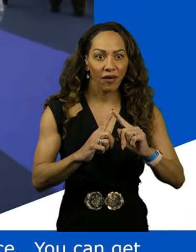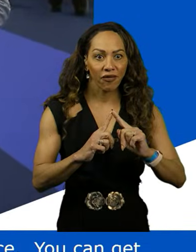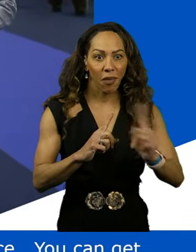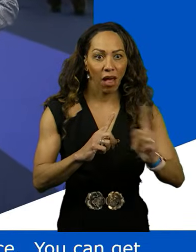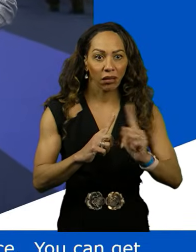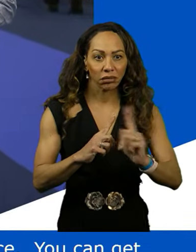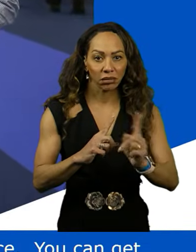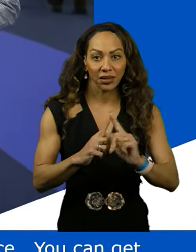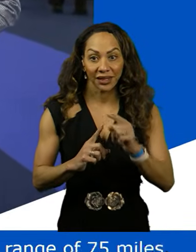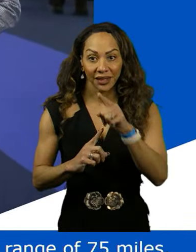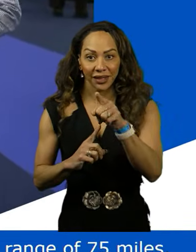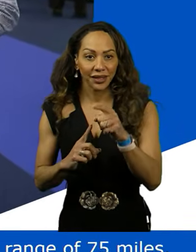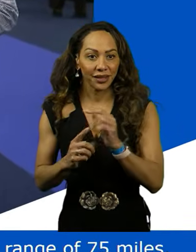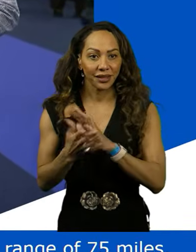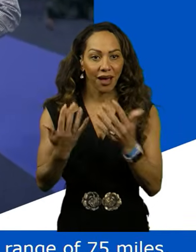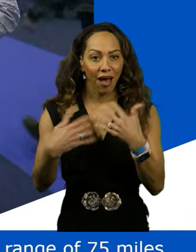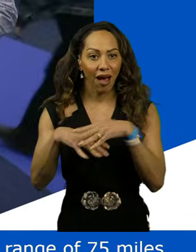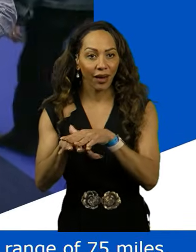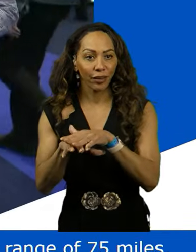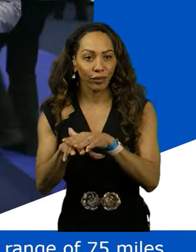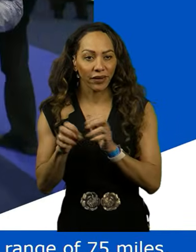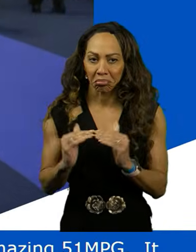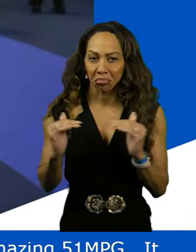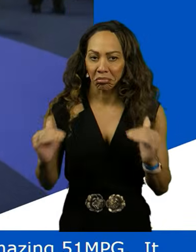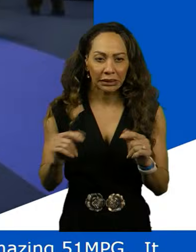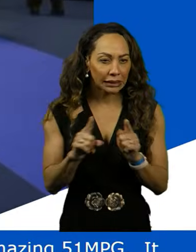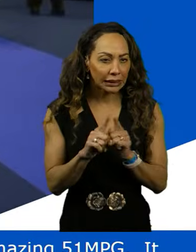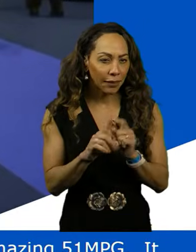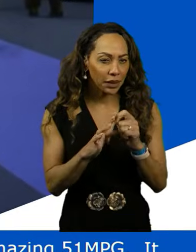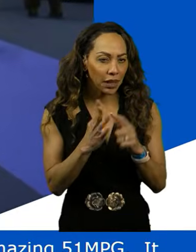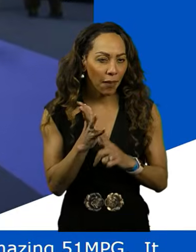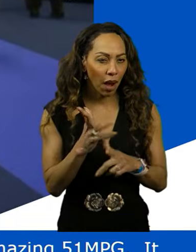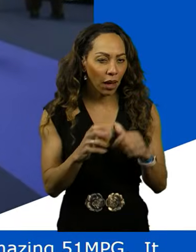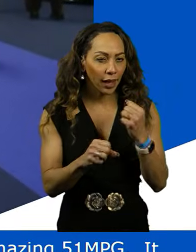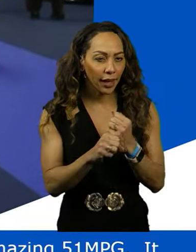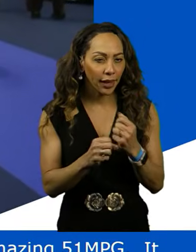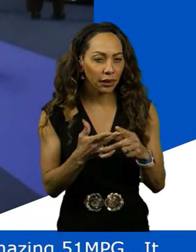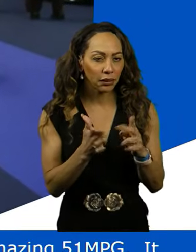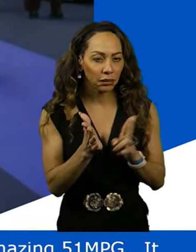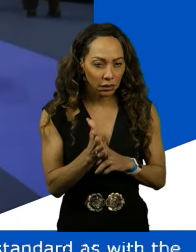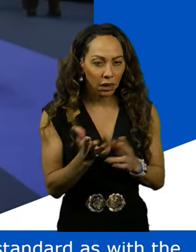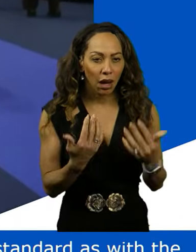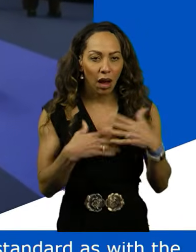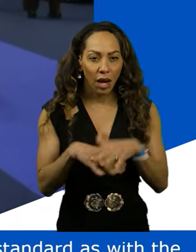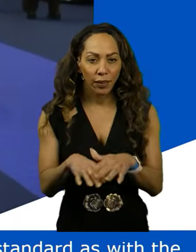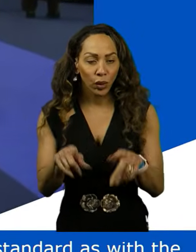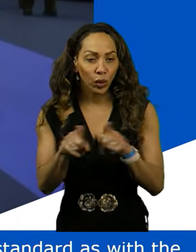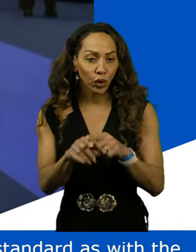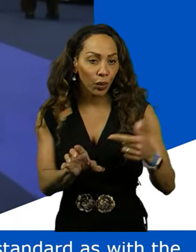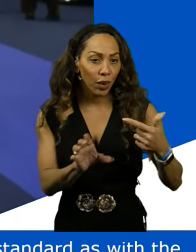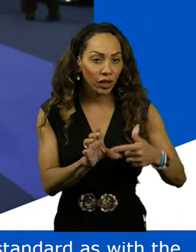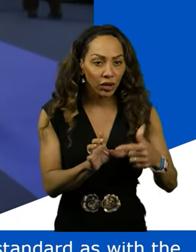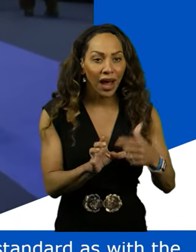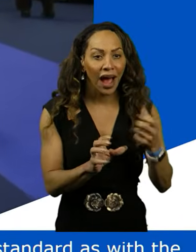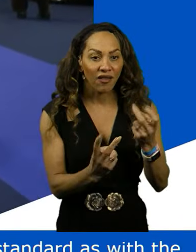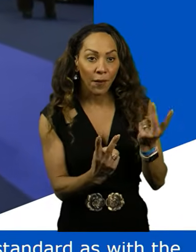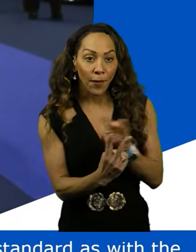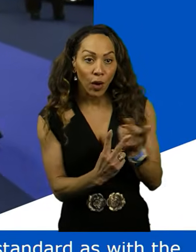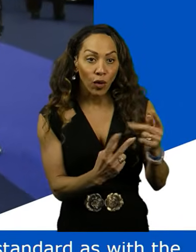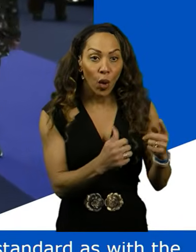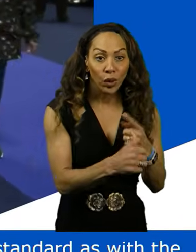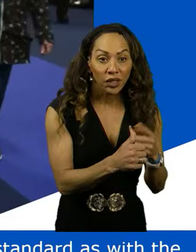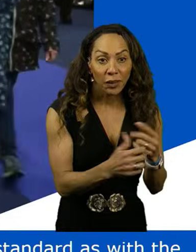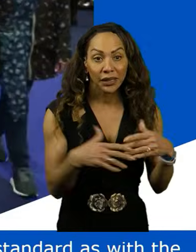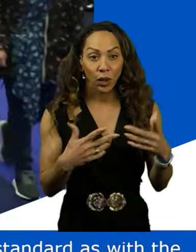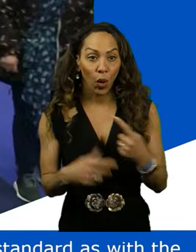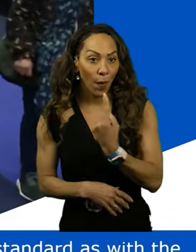regular hybrid version, and again, incredibly, it combines, but the petrol version offers a choice of manual or automatic. As you